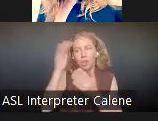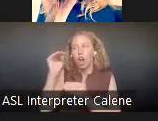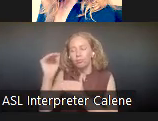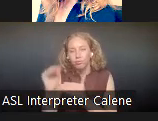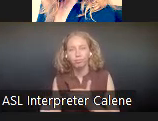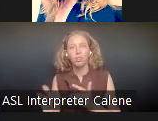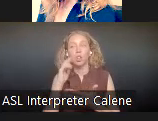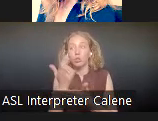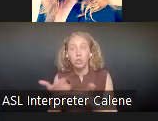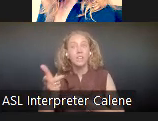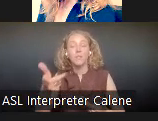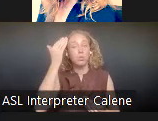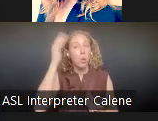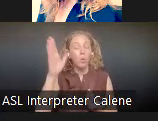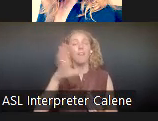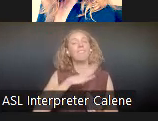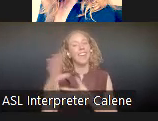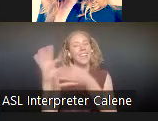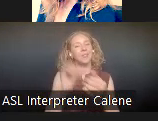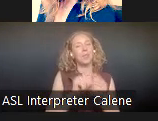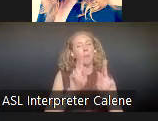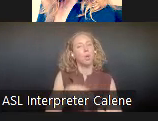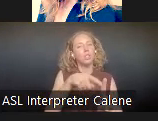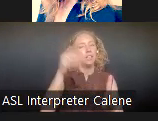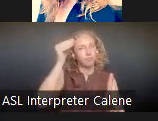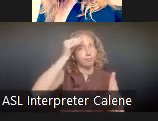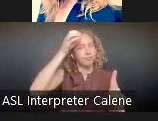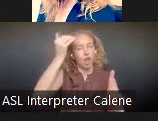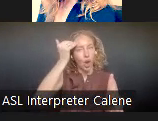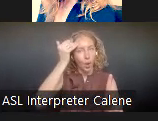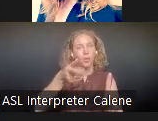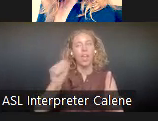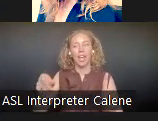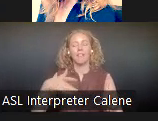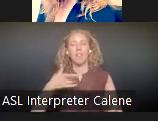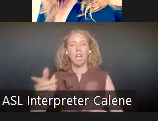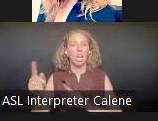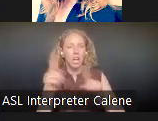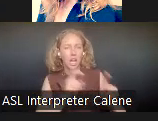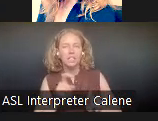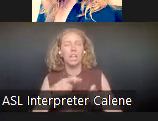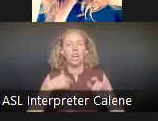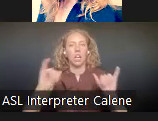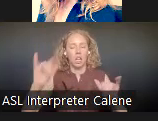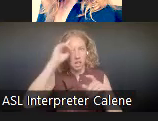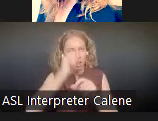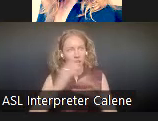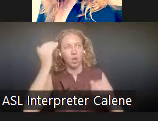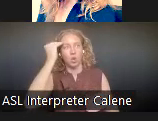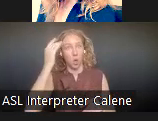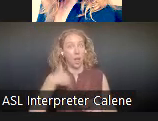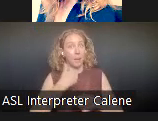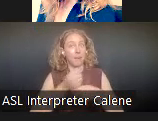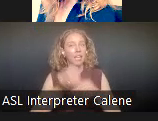And if you don't know, connect them to somebody that does know so that they feel like they can make a very informed